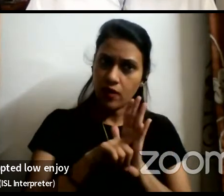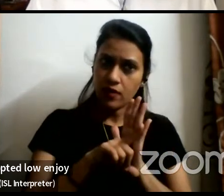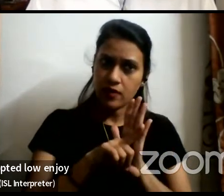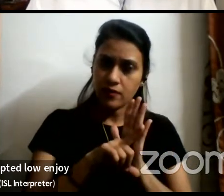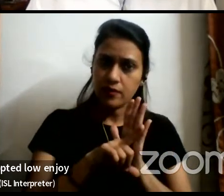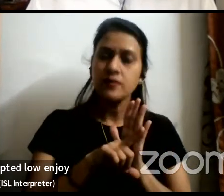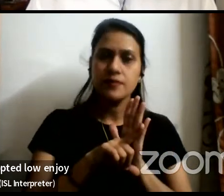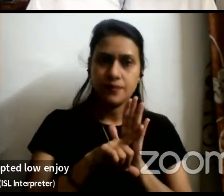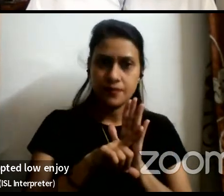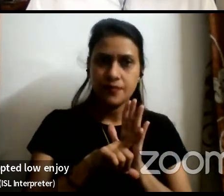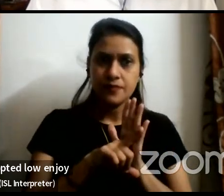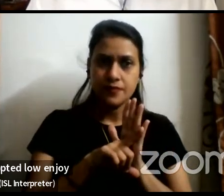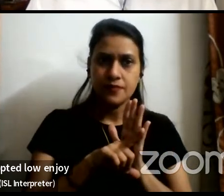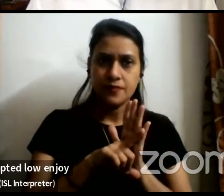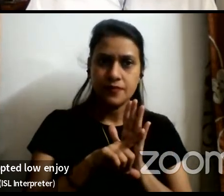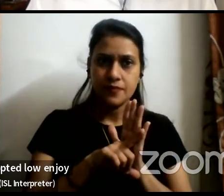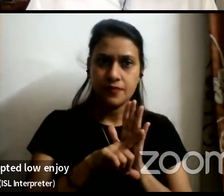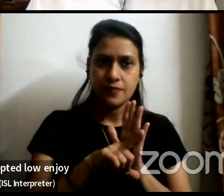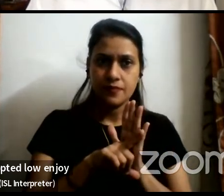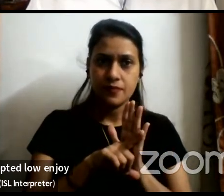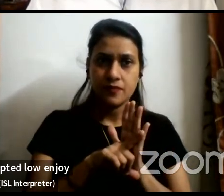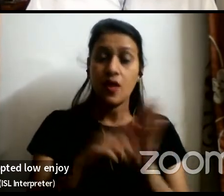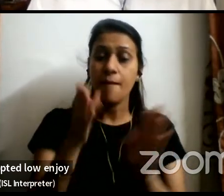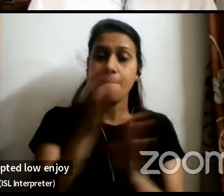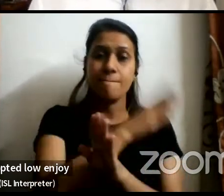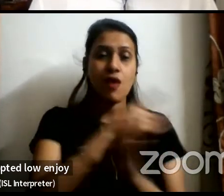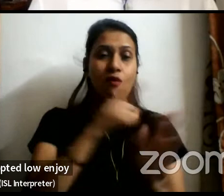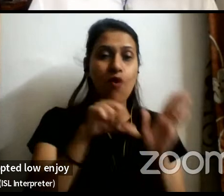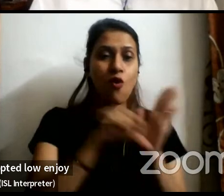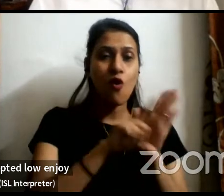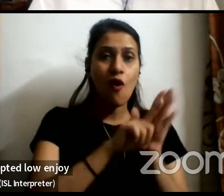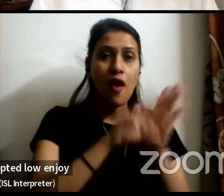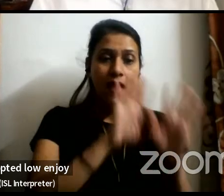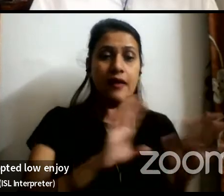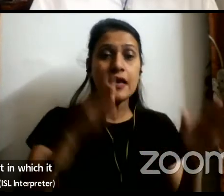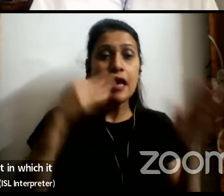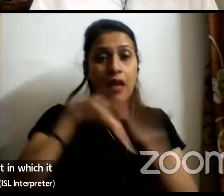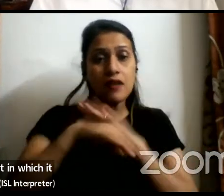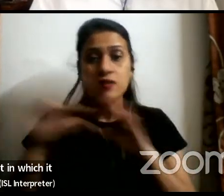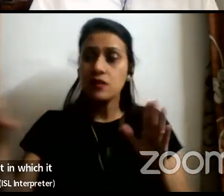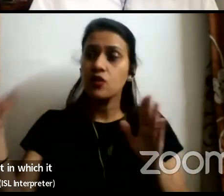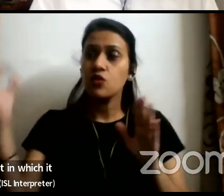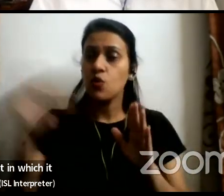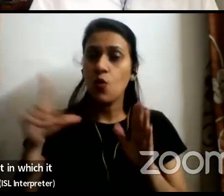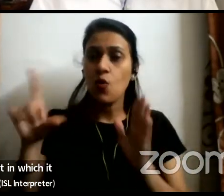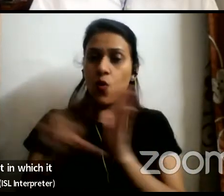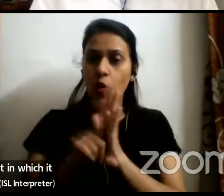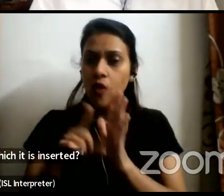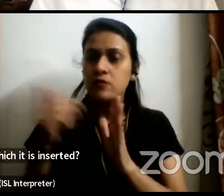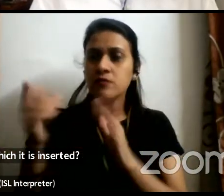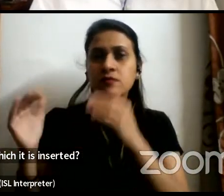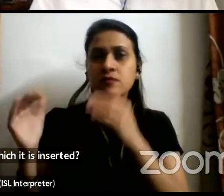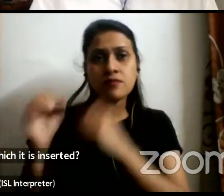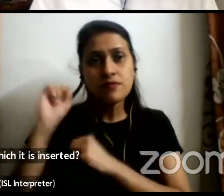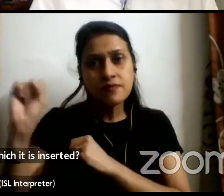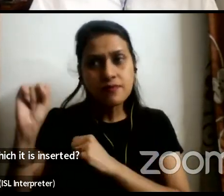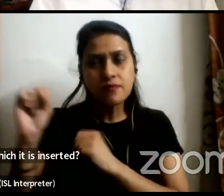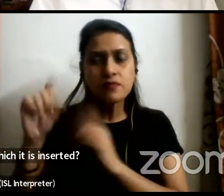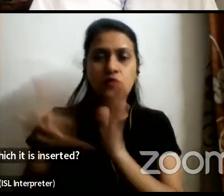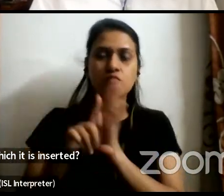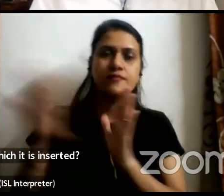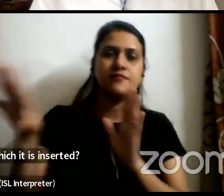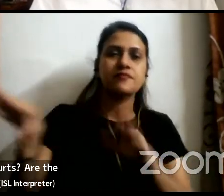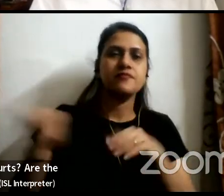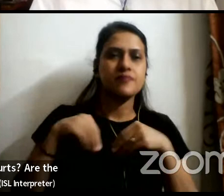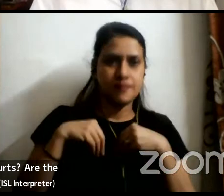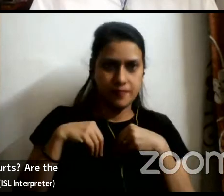with the pre-existing legal context in which it is inserted? So what is its relationship with the courts? Are